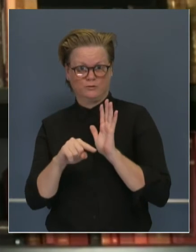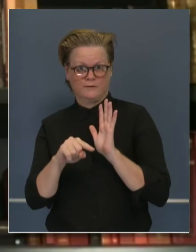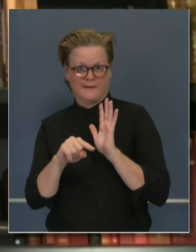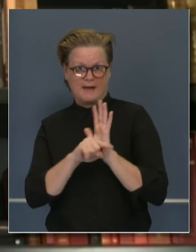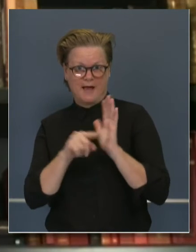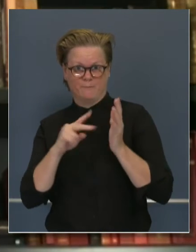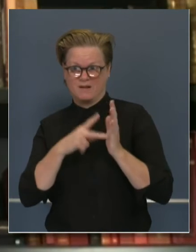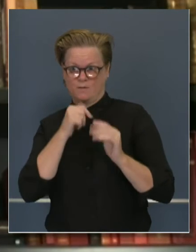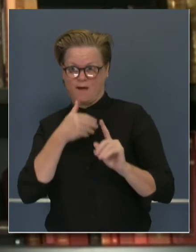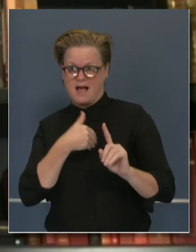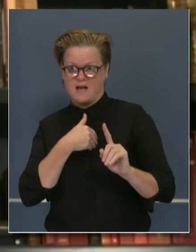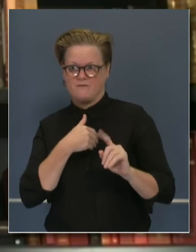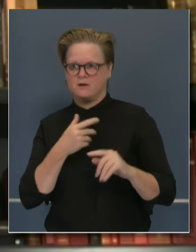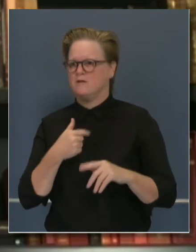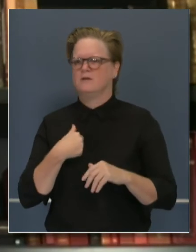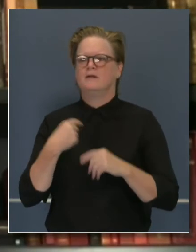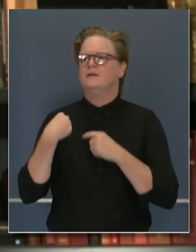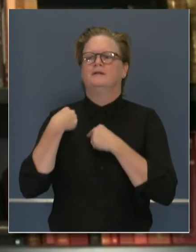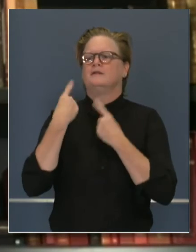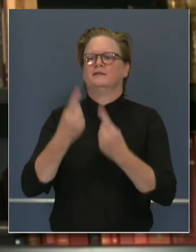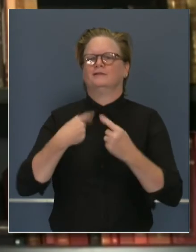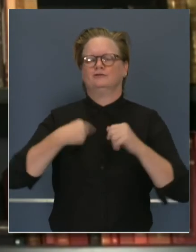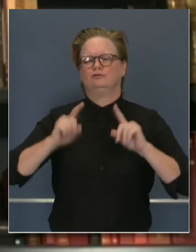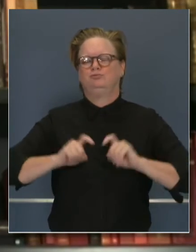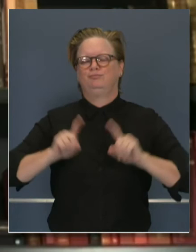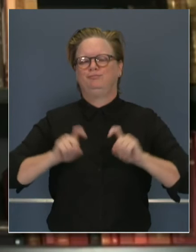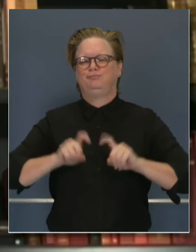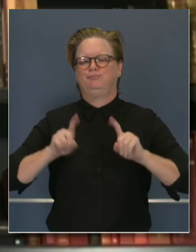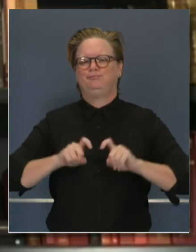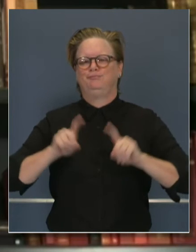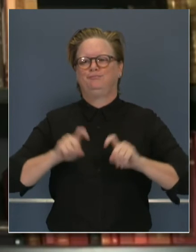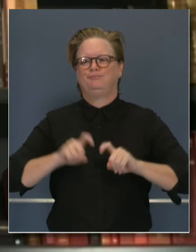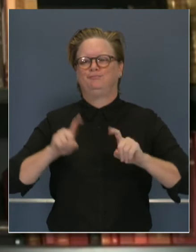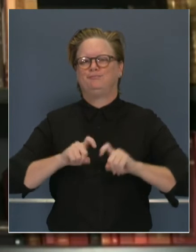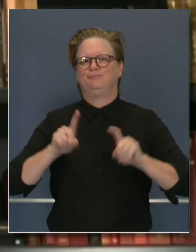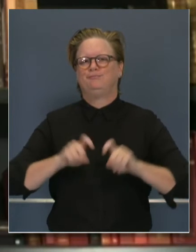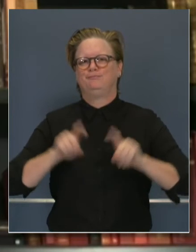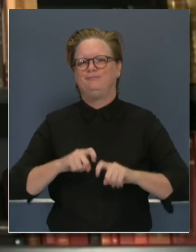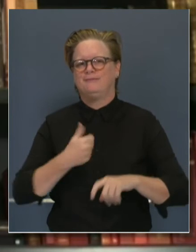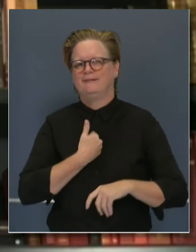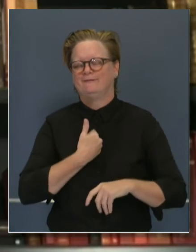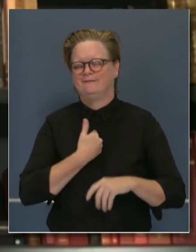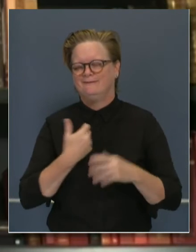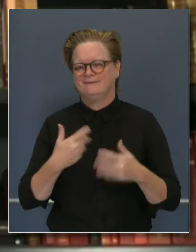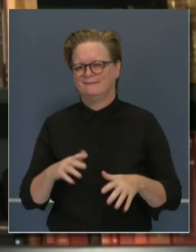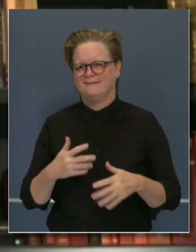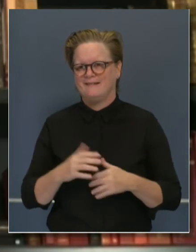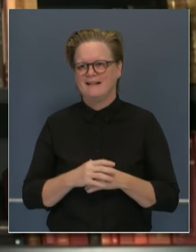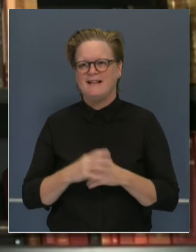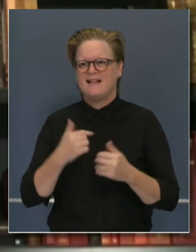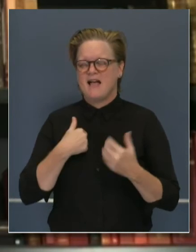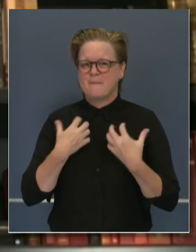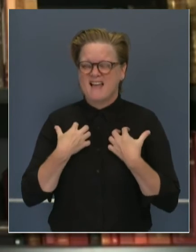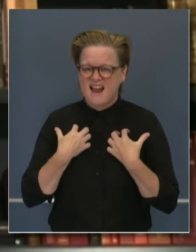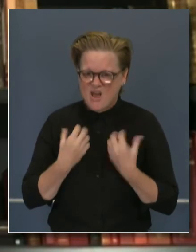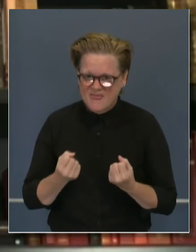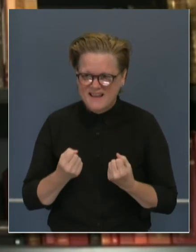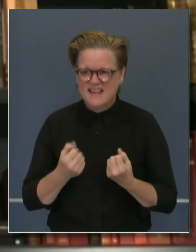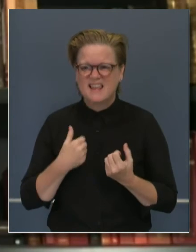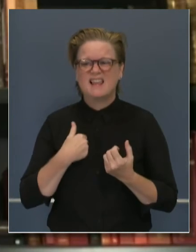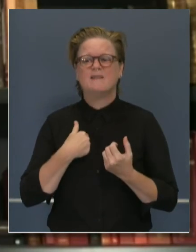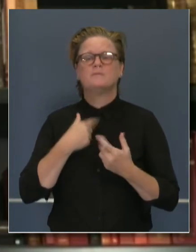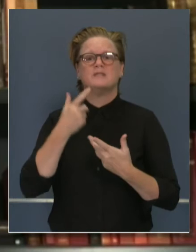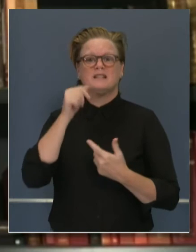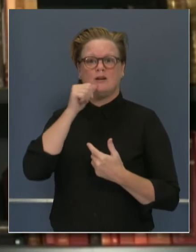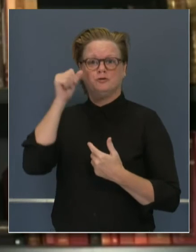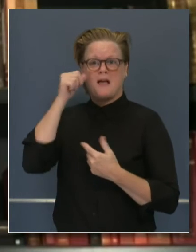tested a lot in the last few weeks, on multiple occasions the last few weeks. I feel perfectly healthy. I tested negative yesterday, and I have